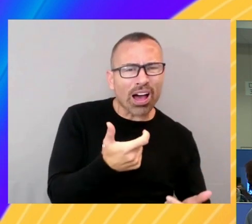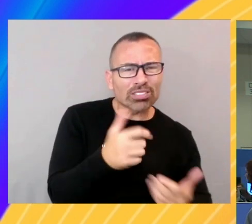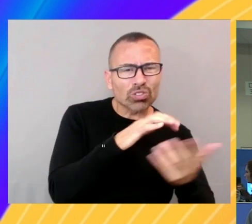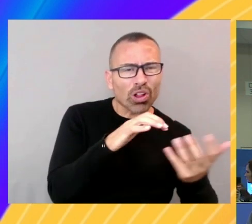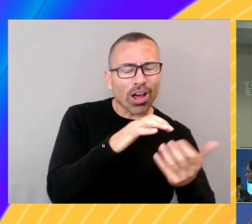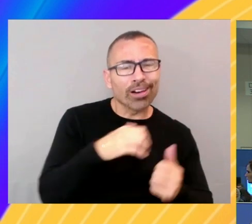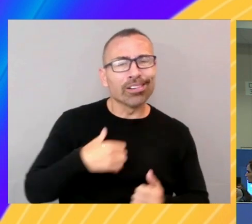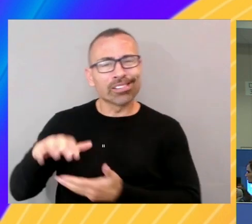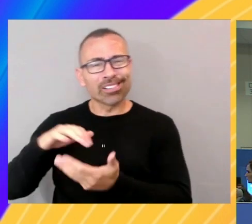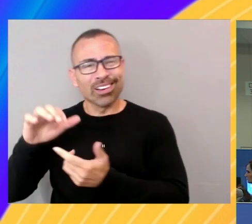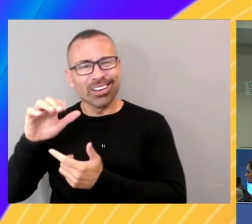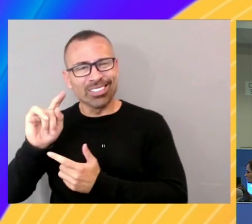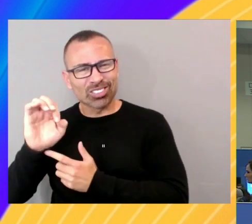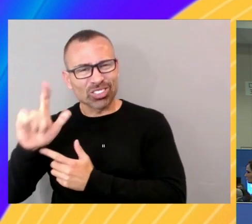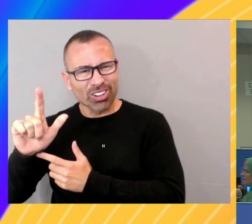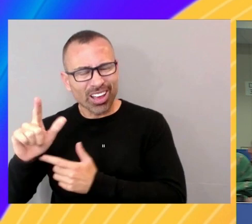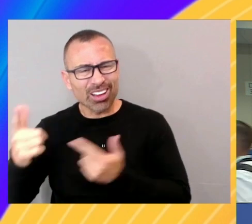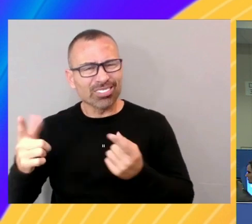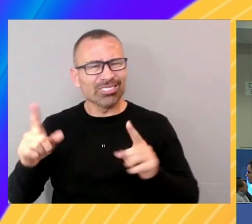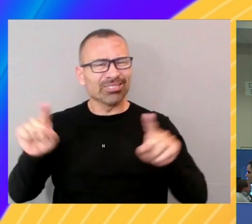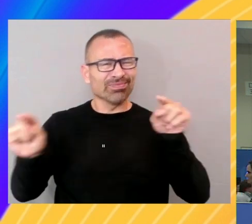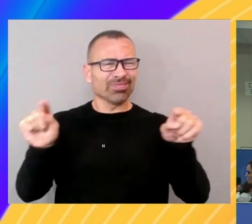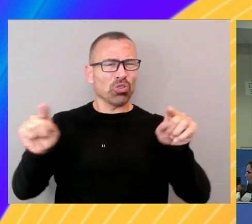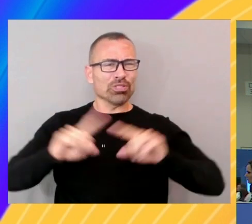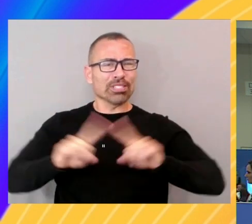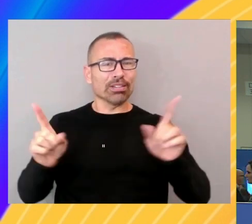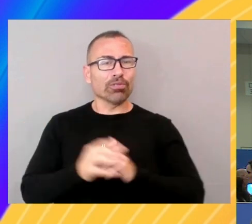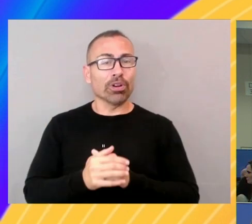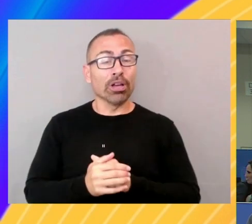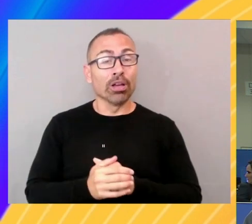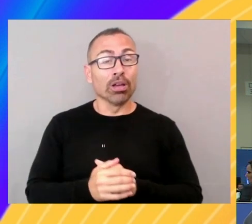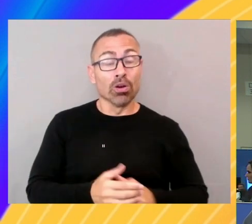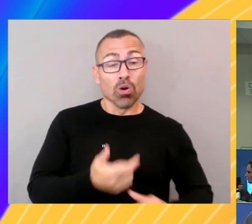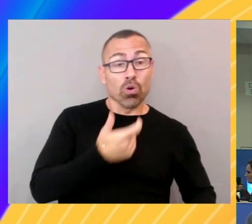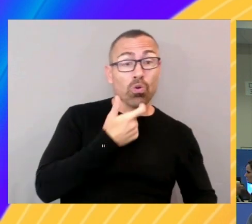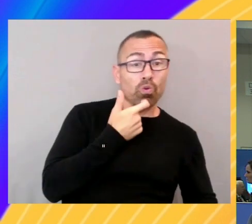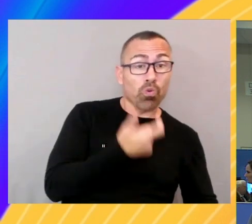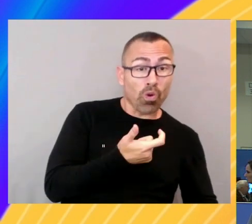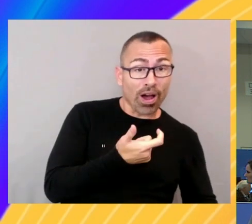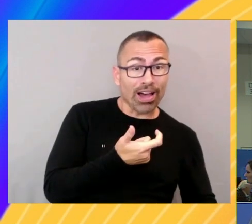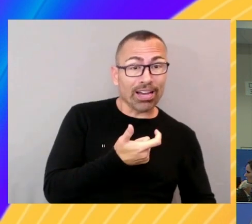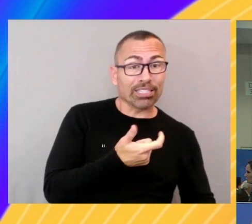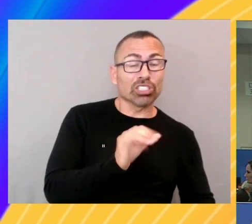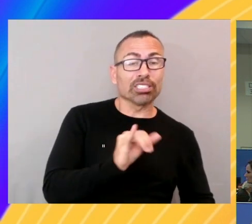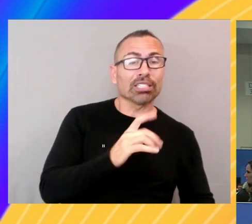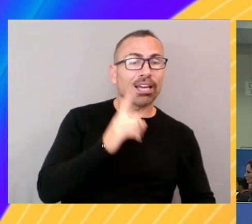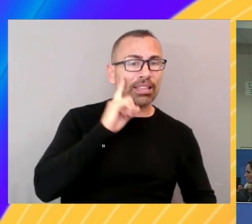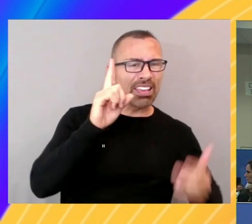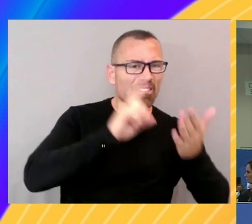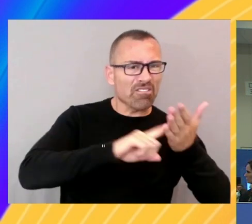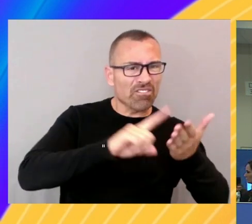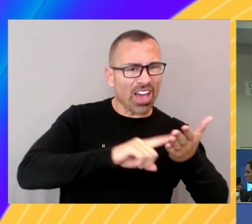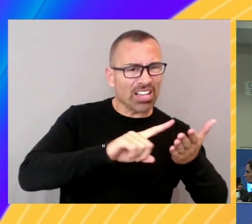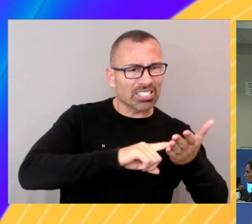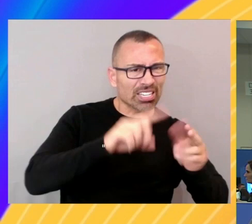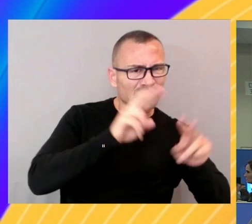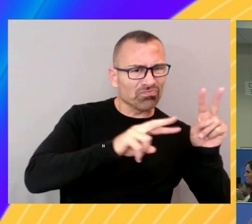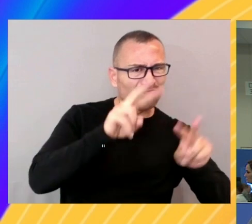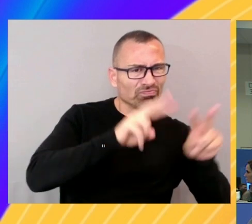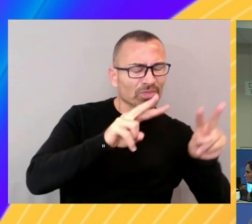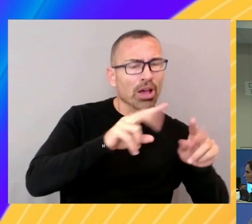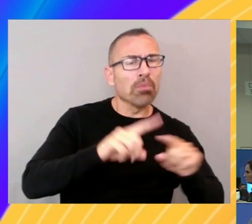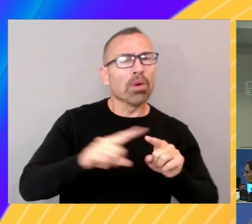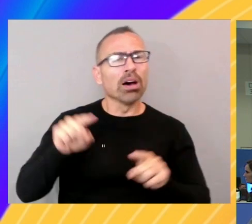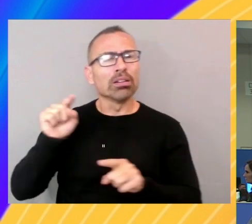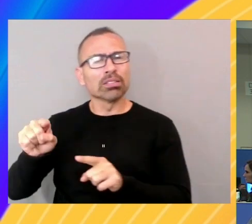investigator trying to see who did what in your account. But how would you explain what CloudTrail is? Let's start there. I think